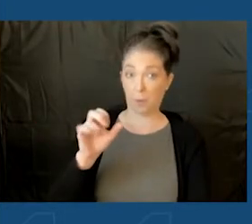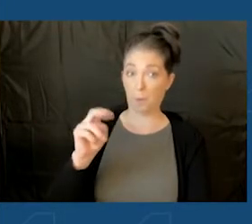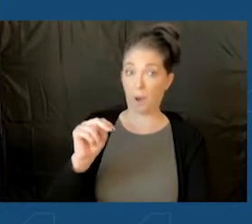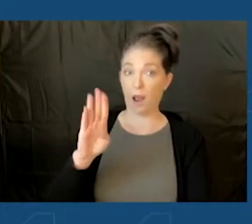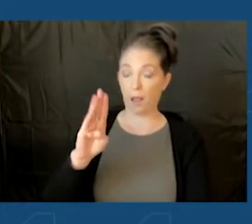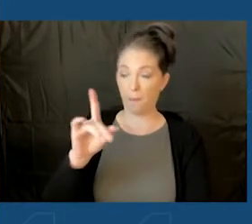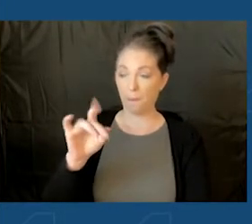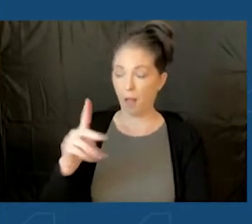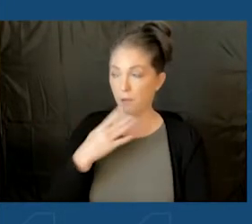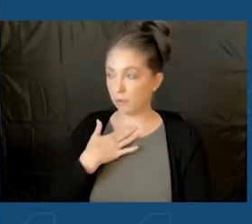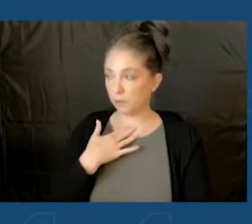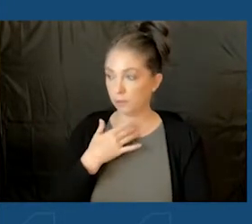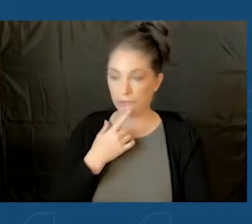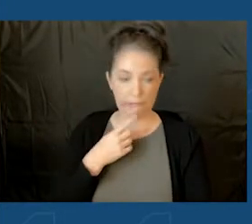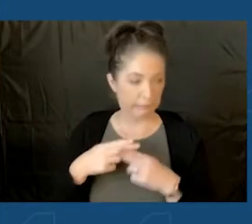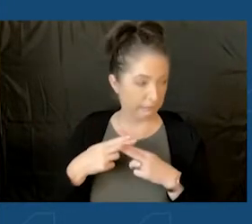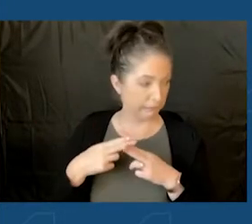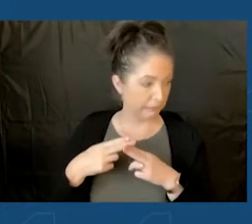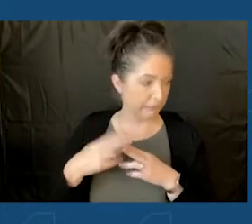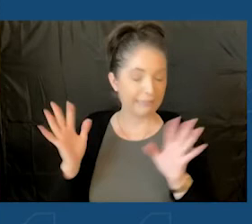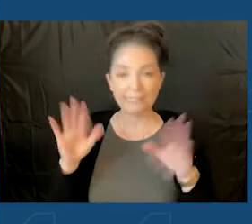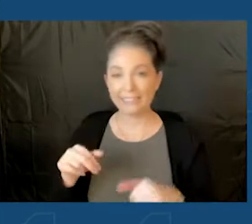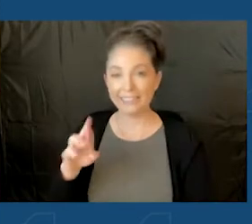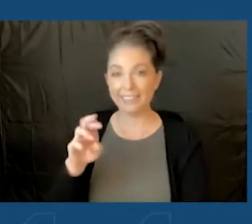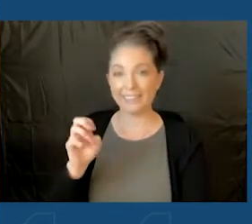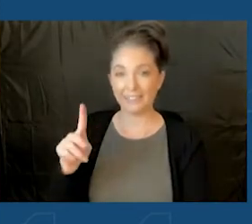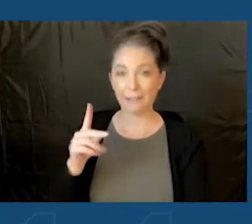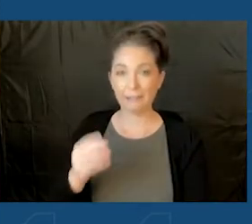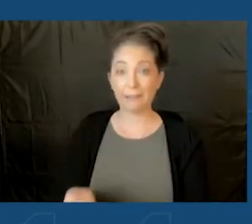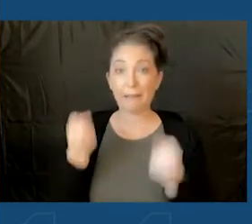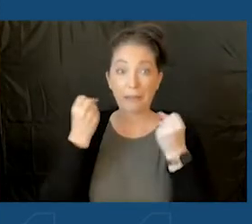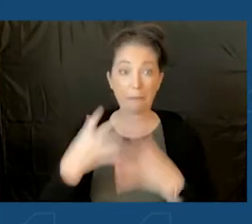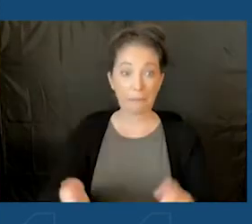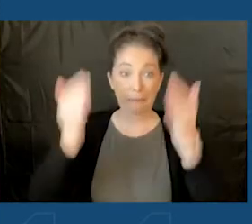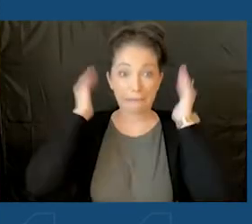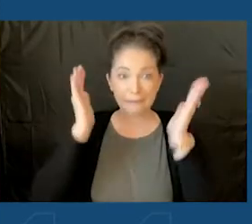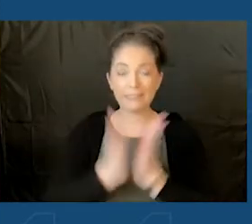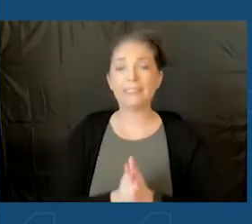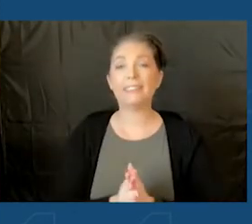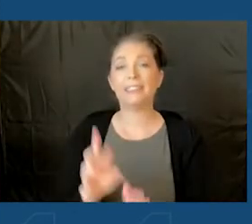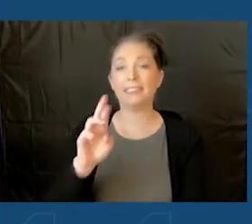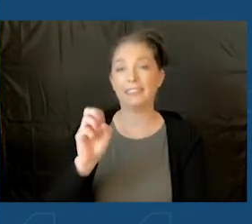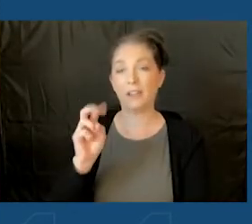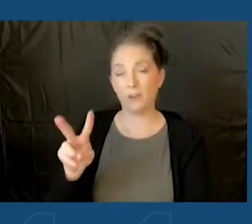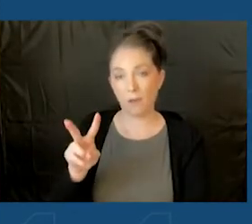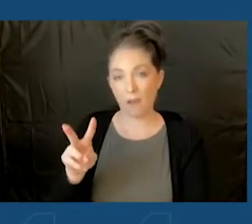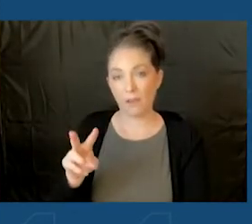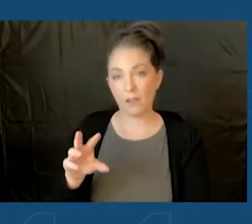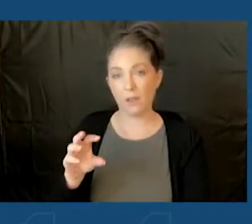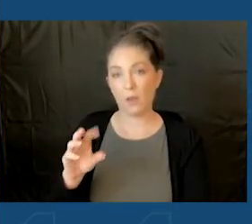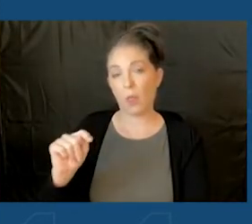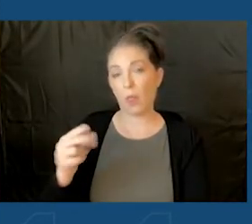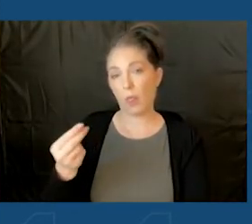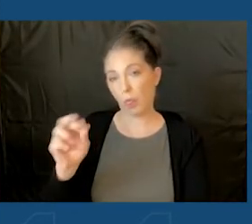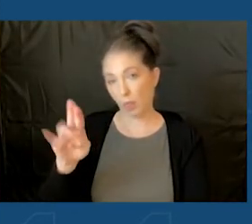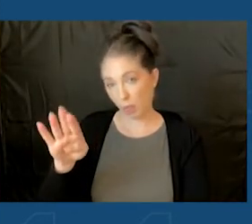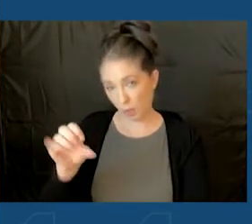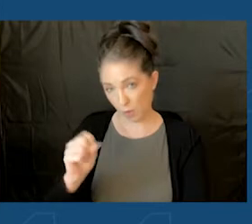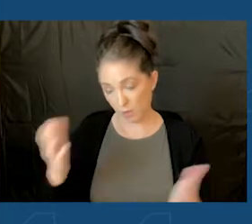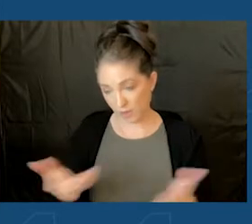Reverend Colleen Thorbs. Sorry, I had information overload for a minute. It's all good. Reverend Colleen Thorbs is here as well. Let's give